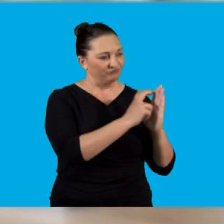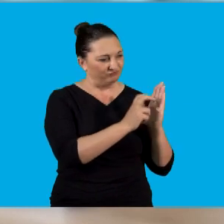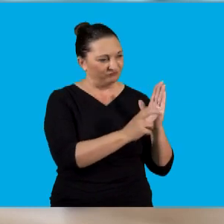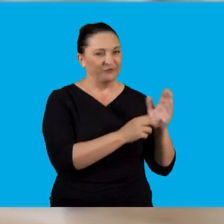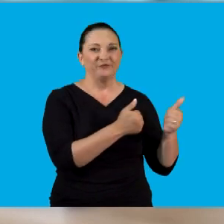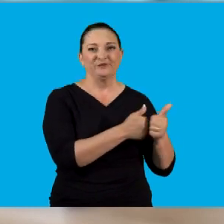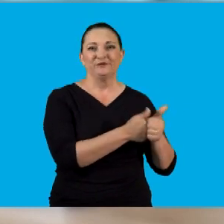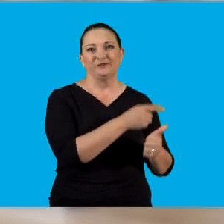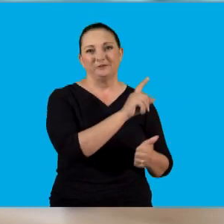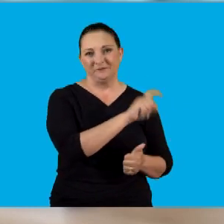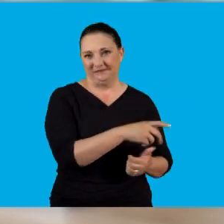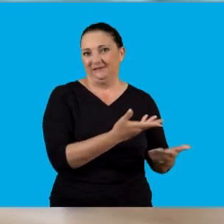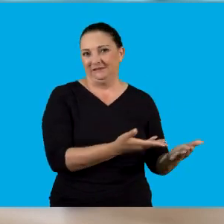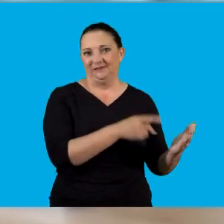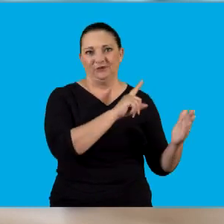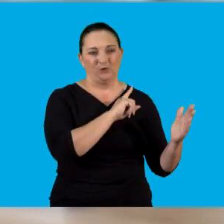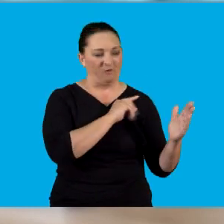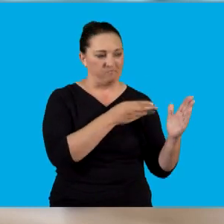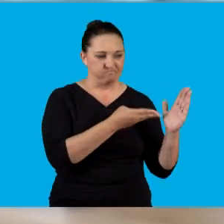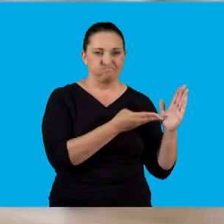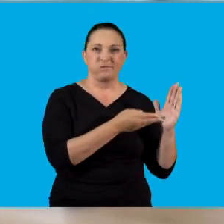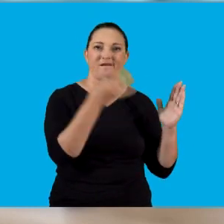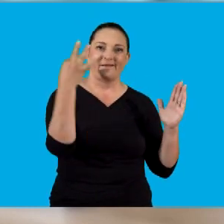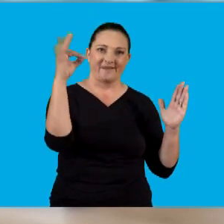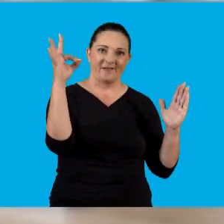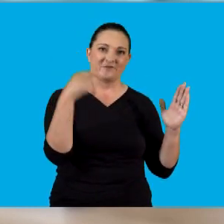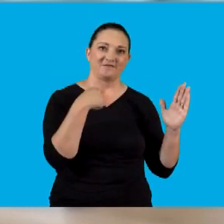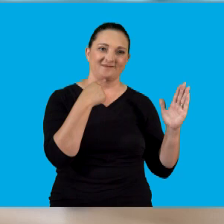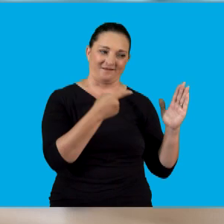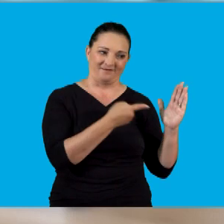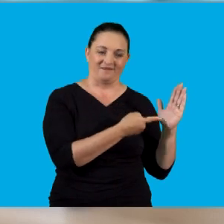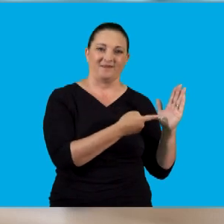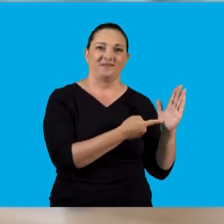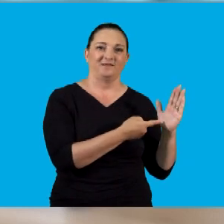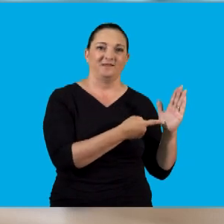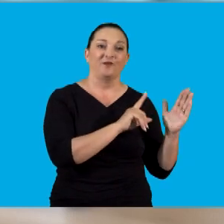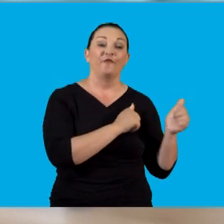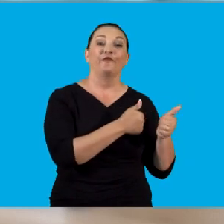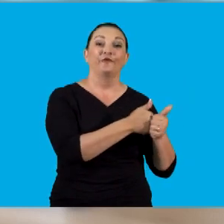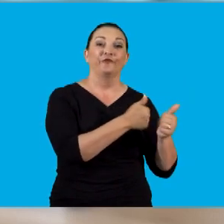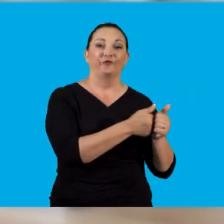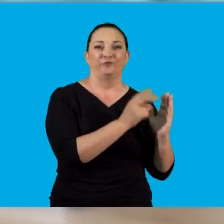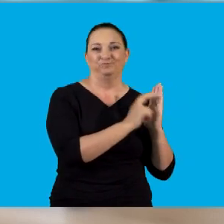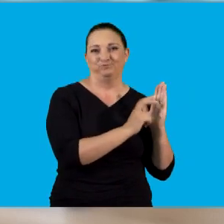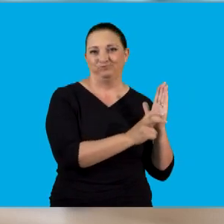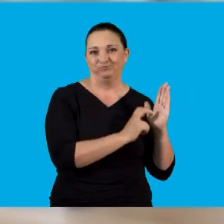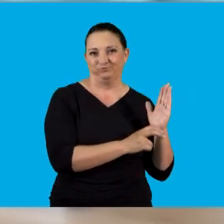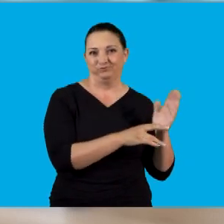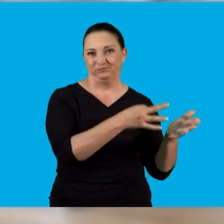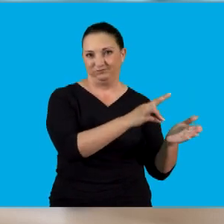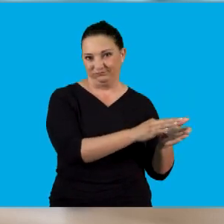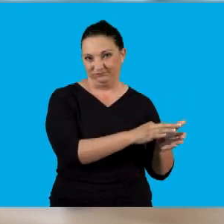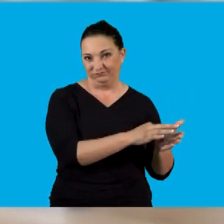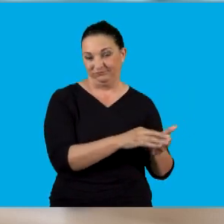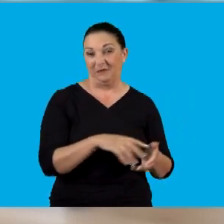that those businesses have to follow since they are registered. But when it comes to the informal sector, they work long hours.